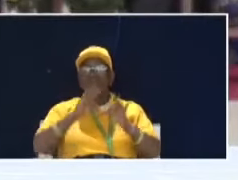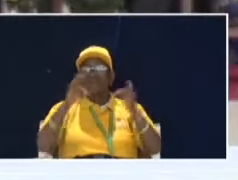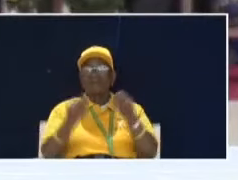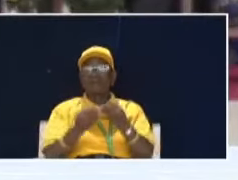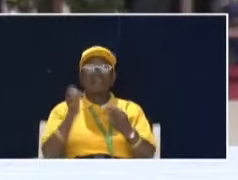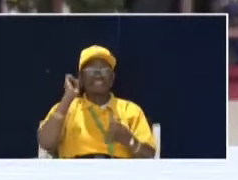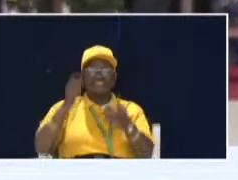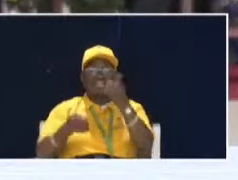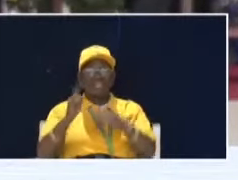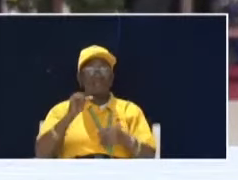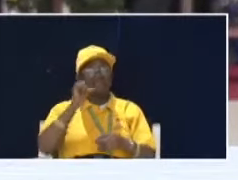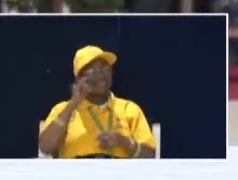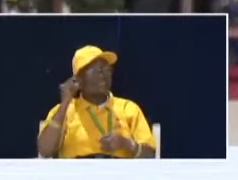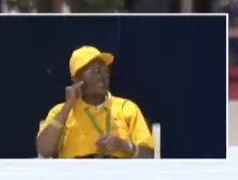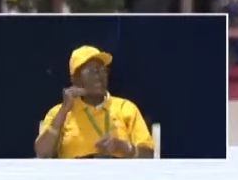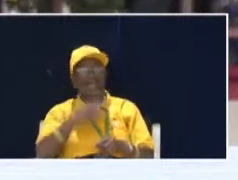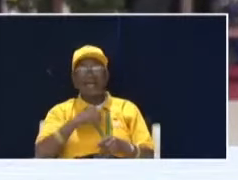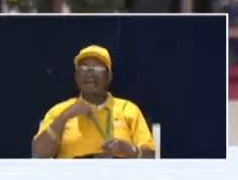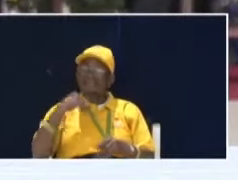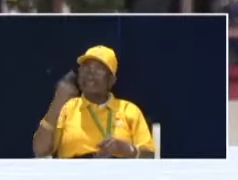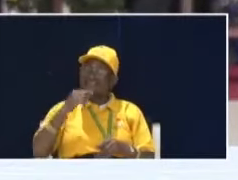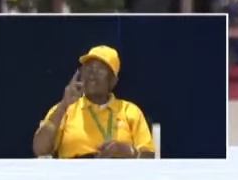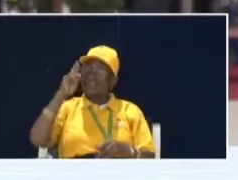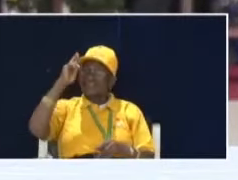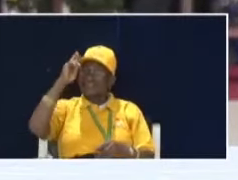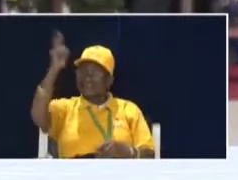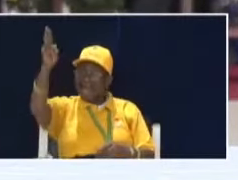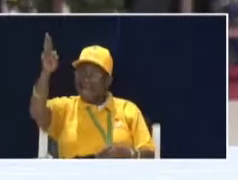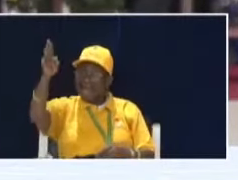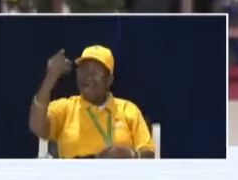the tormentor is gone.